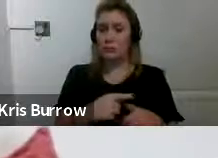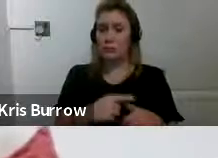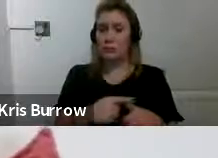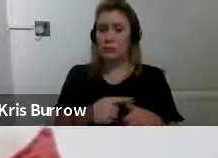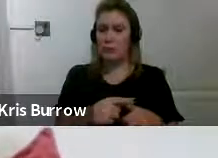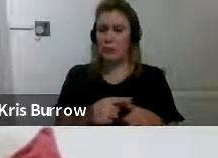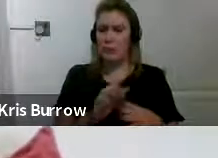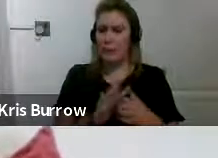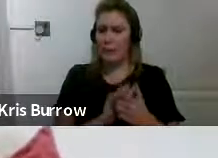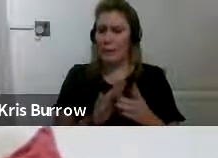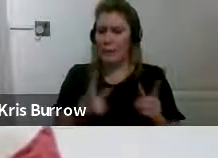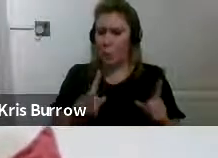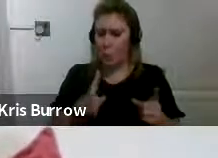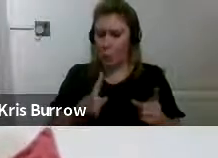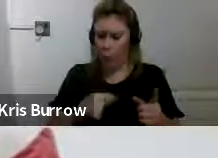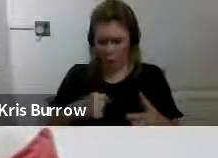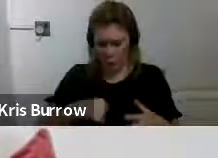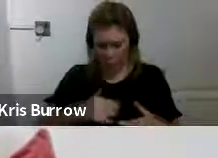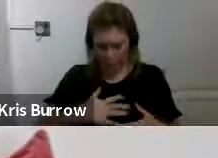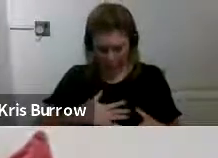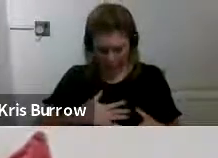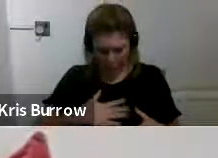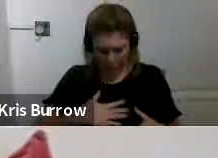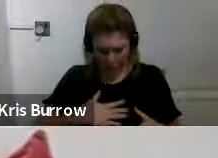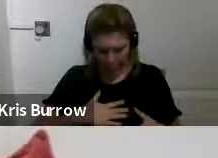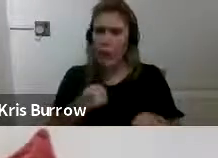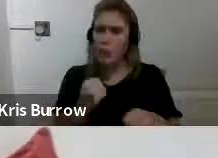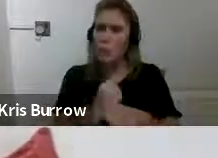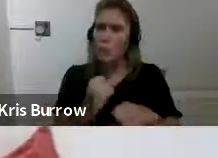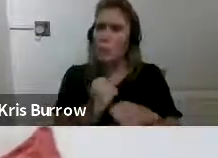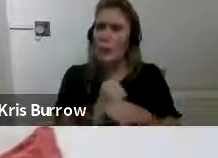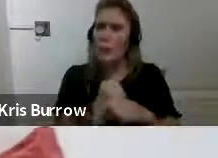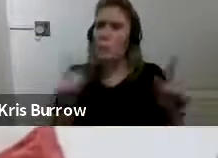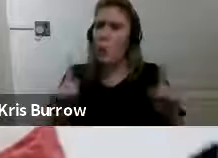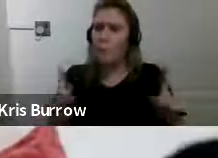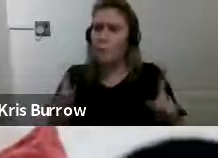What do I like doing?